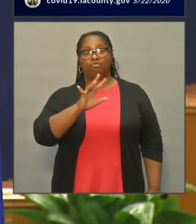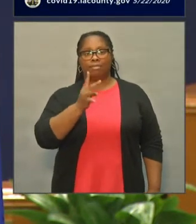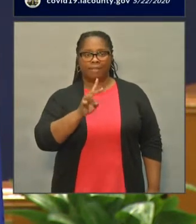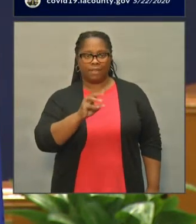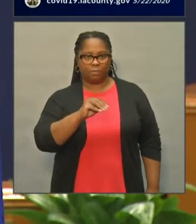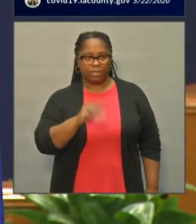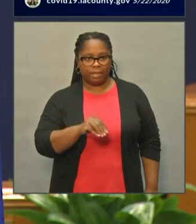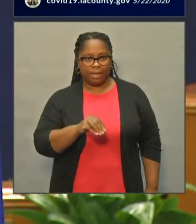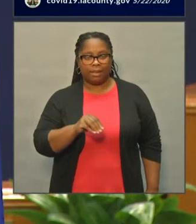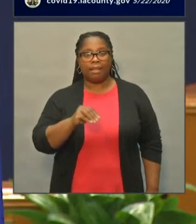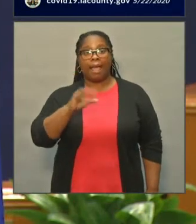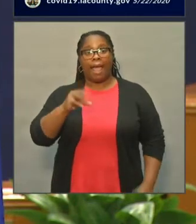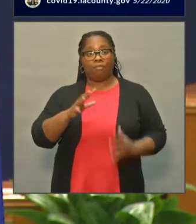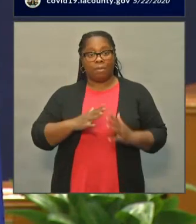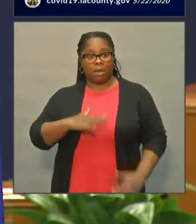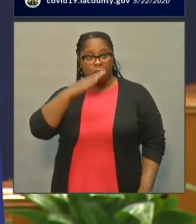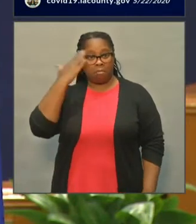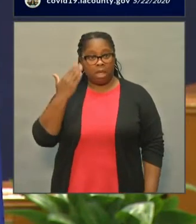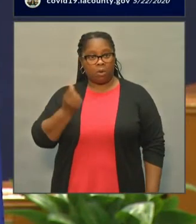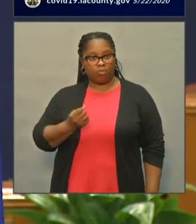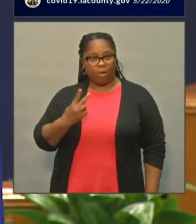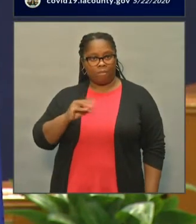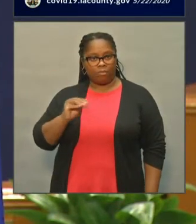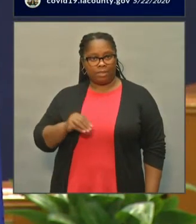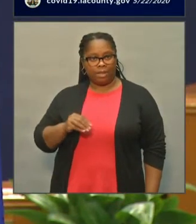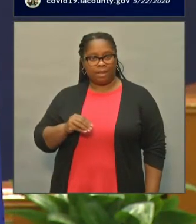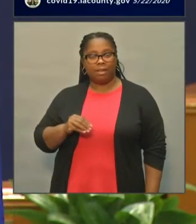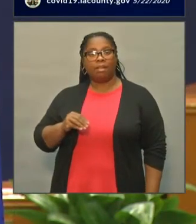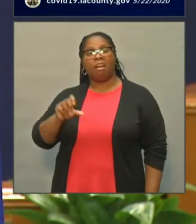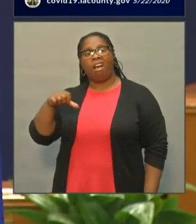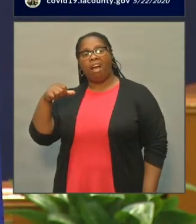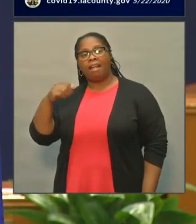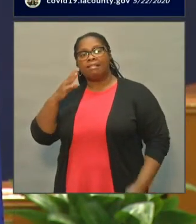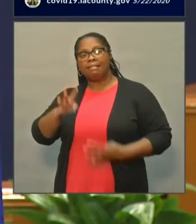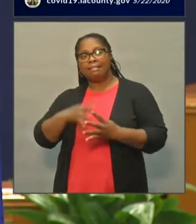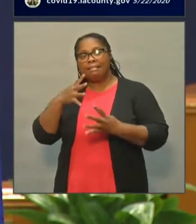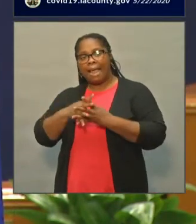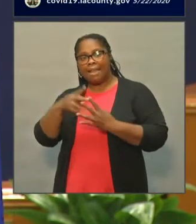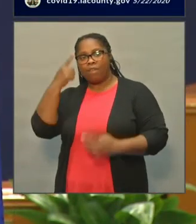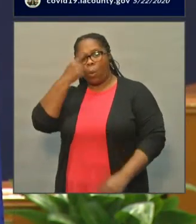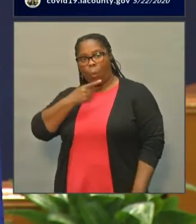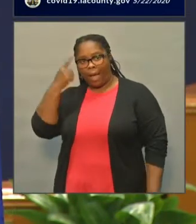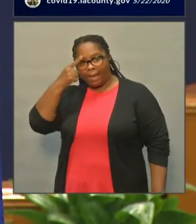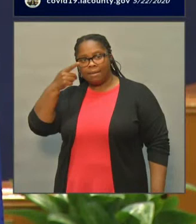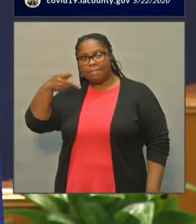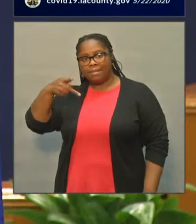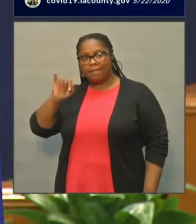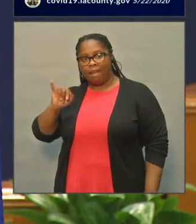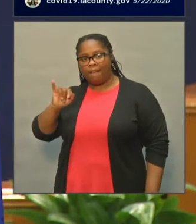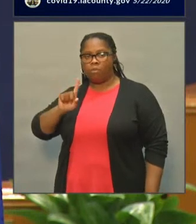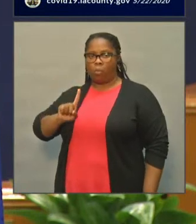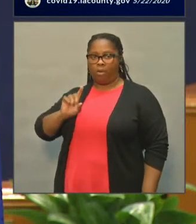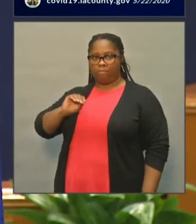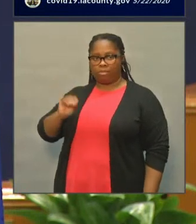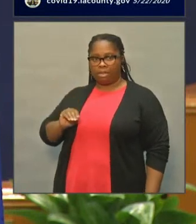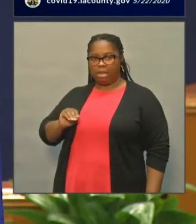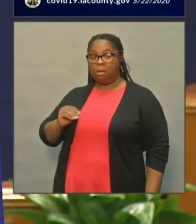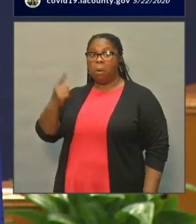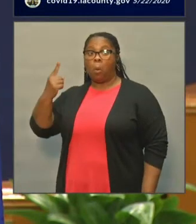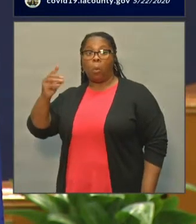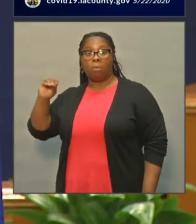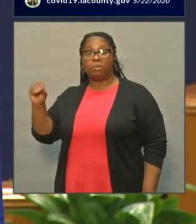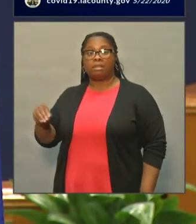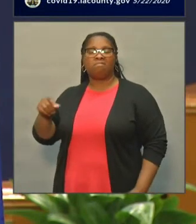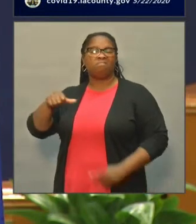Asian, 12% are African American, 1% are Native Hawaiian or Pacific Islander, and 1% have identified